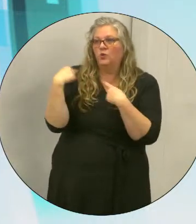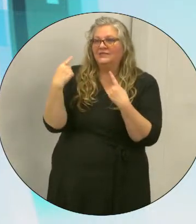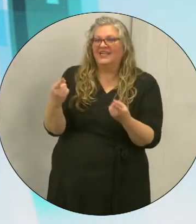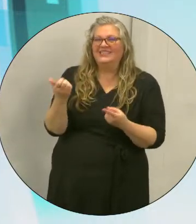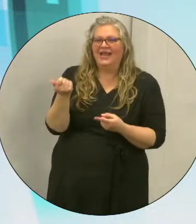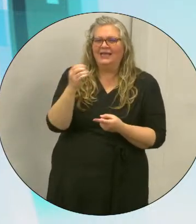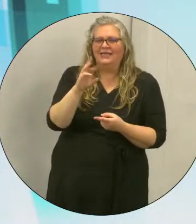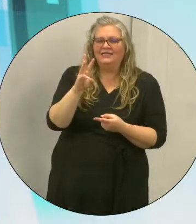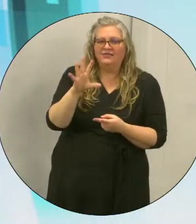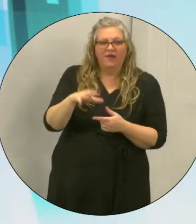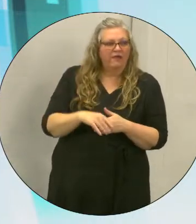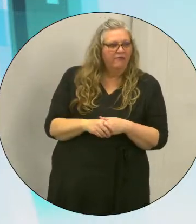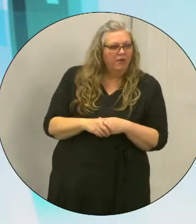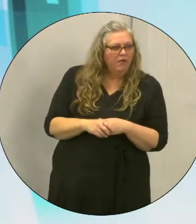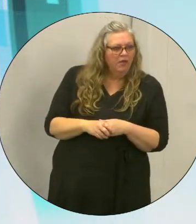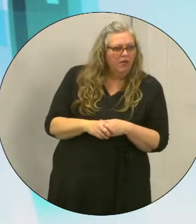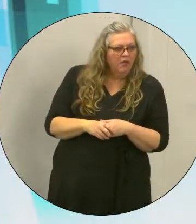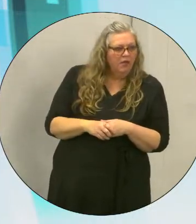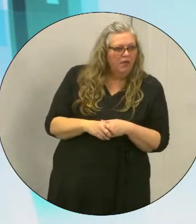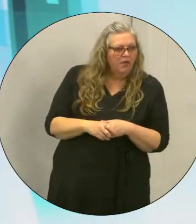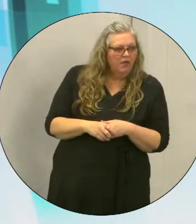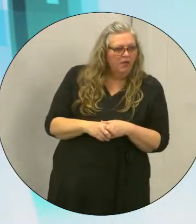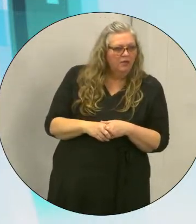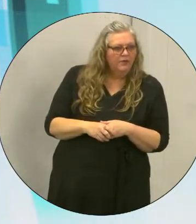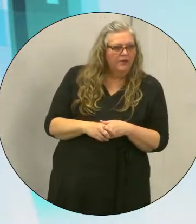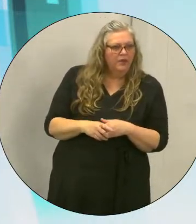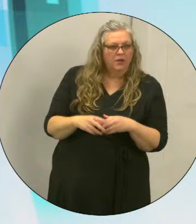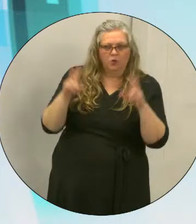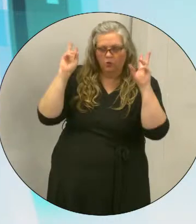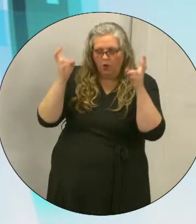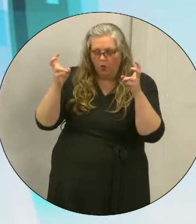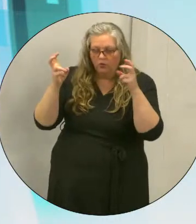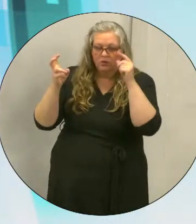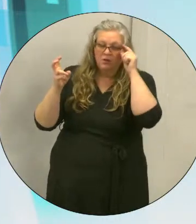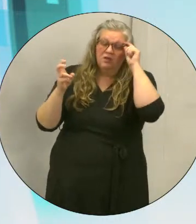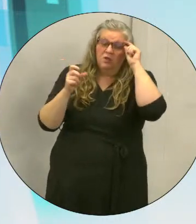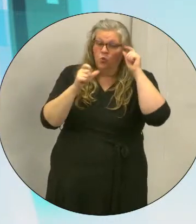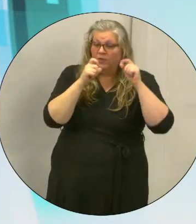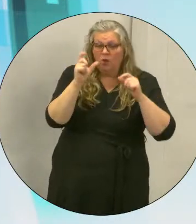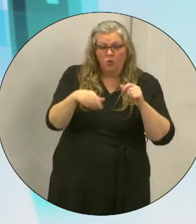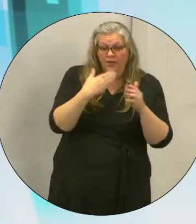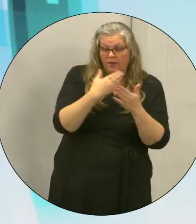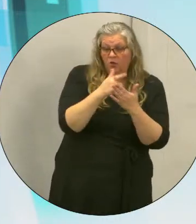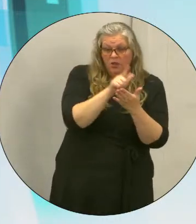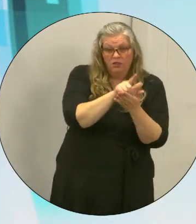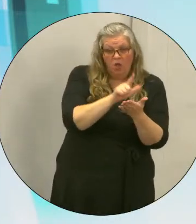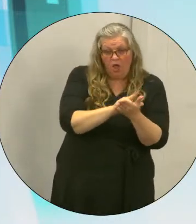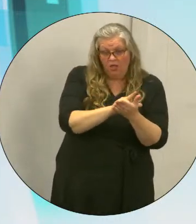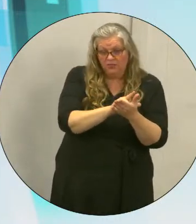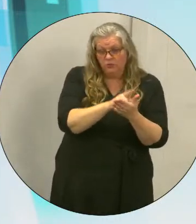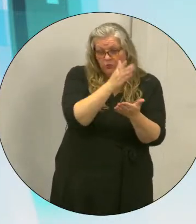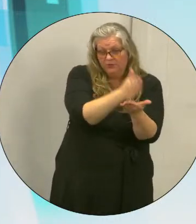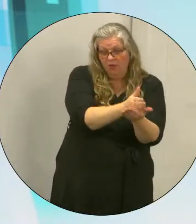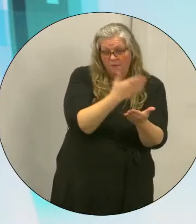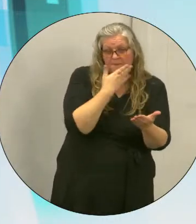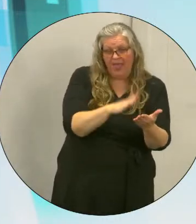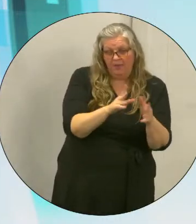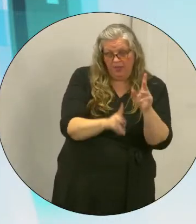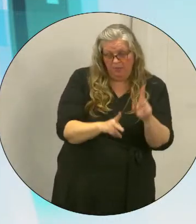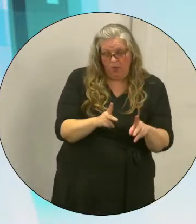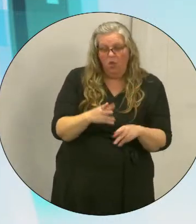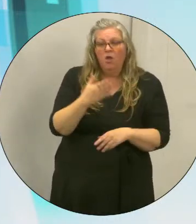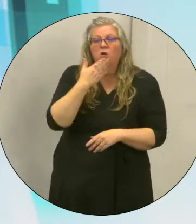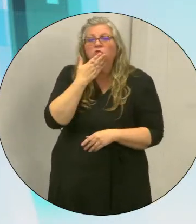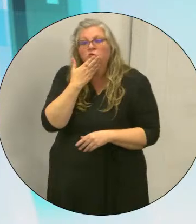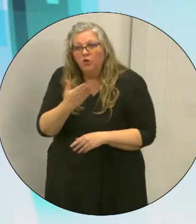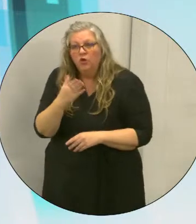1965. G.K. Chesterton once said, we do not need to get good laws to restrain bad people. We need to get good